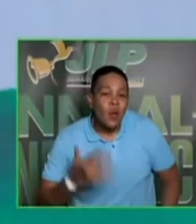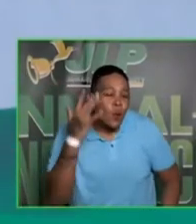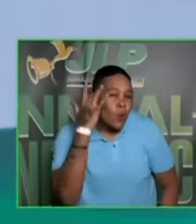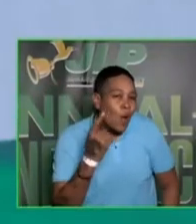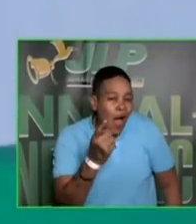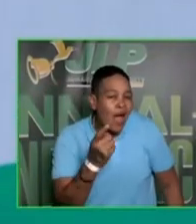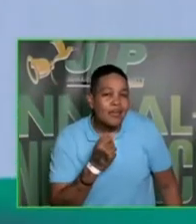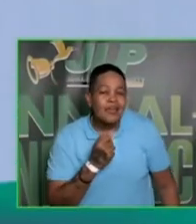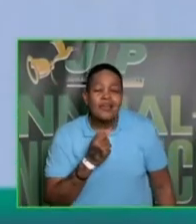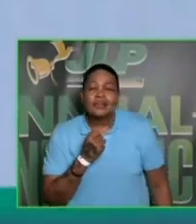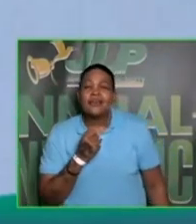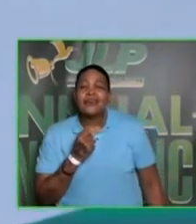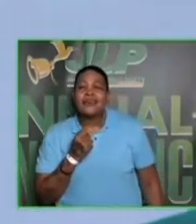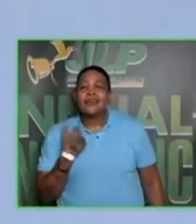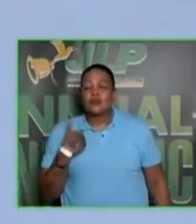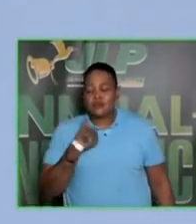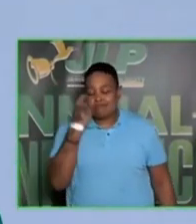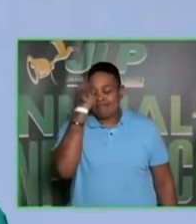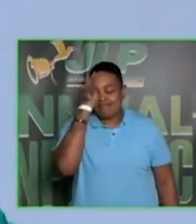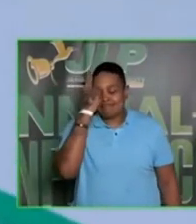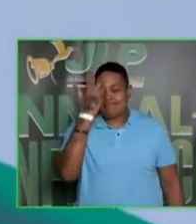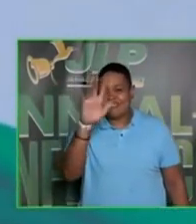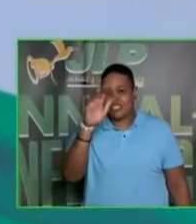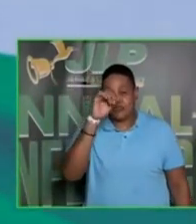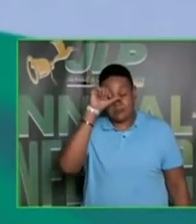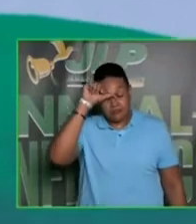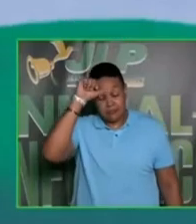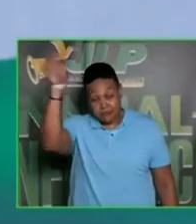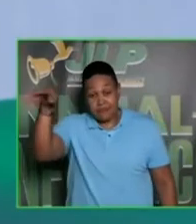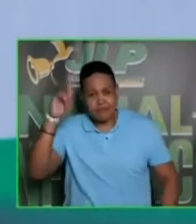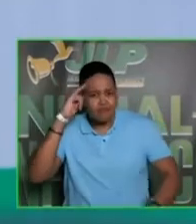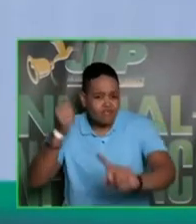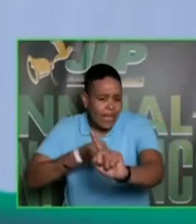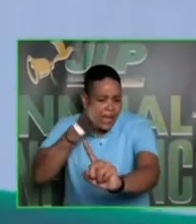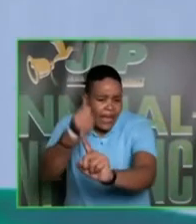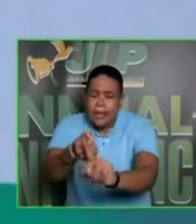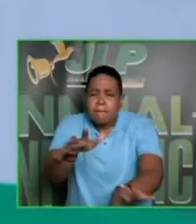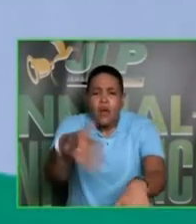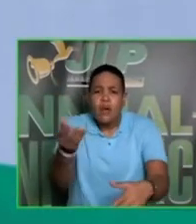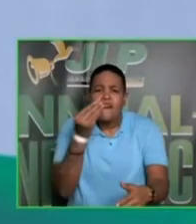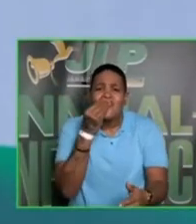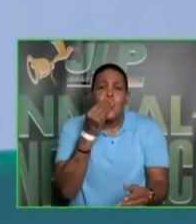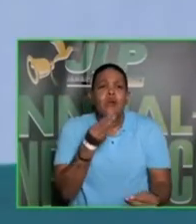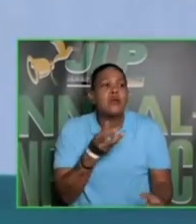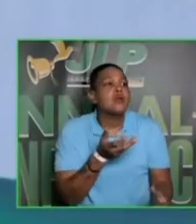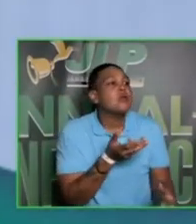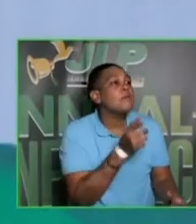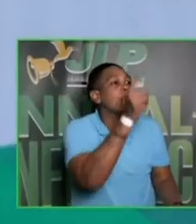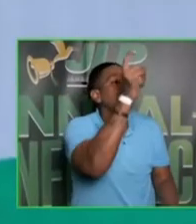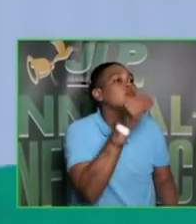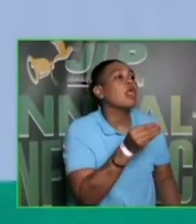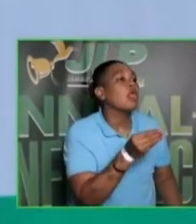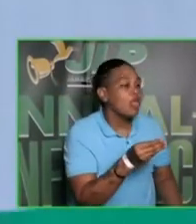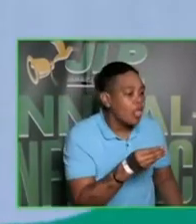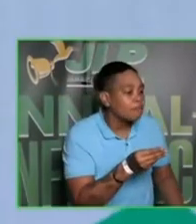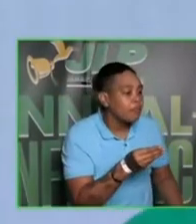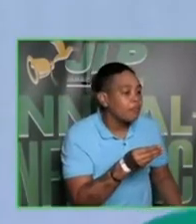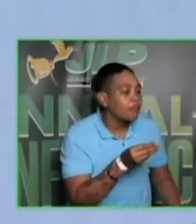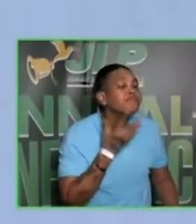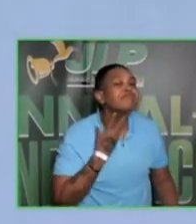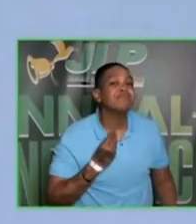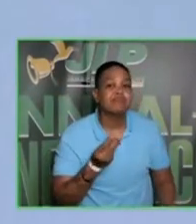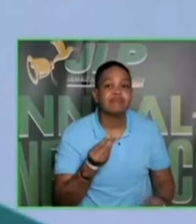because we understand the impact of food prices, particularly on